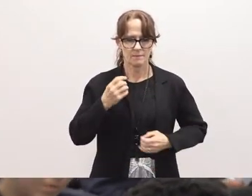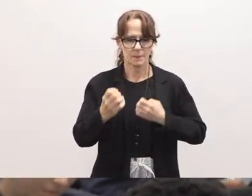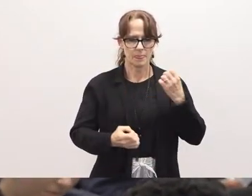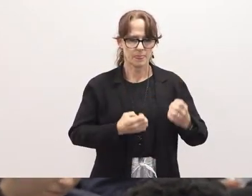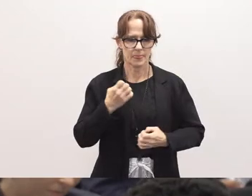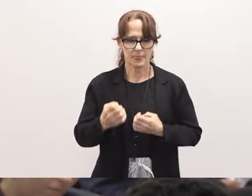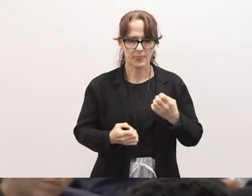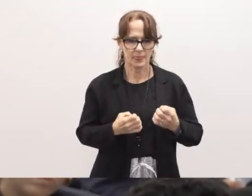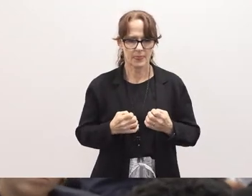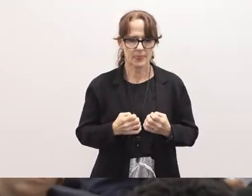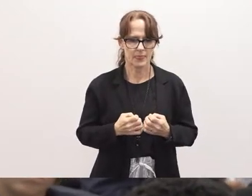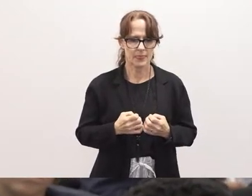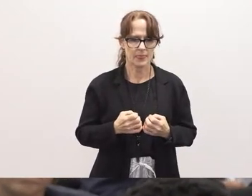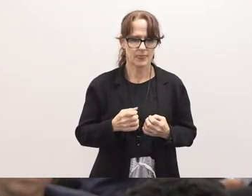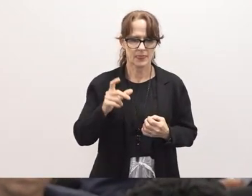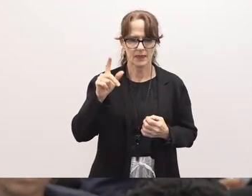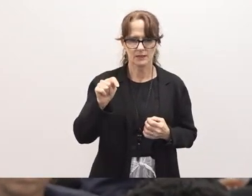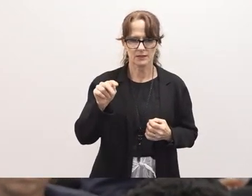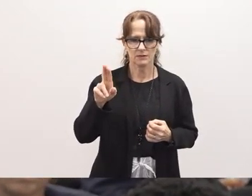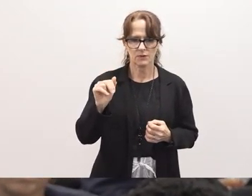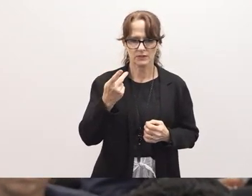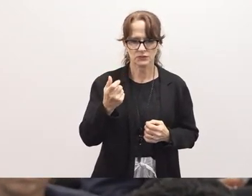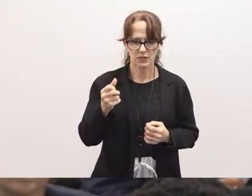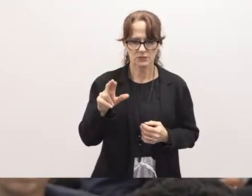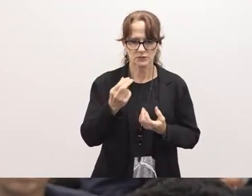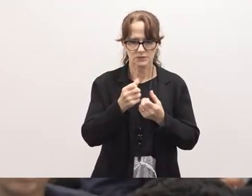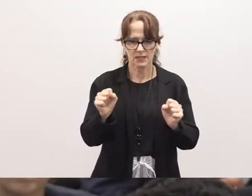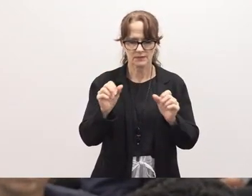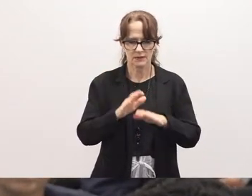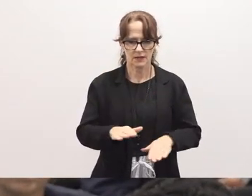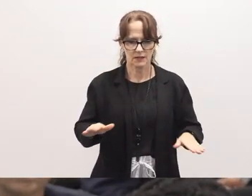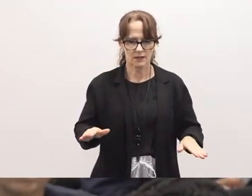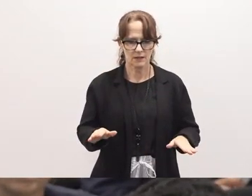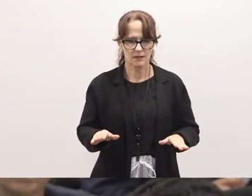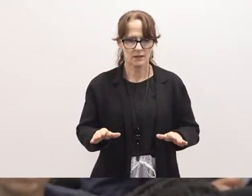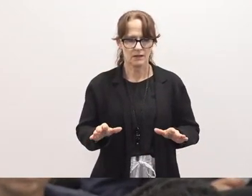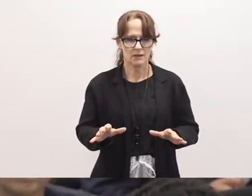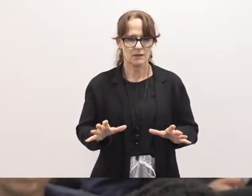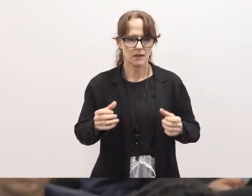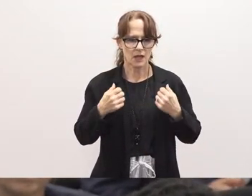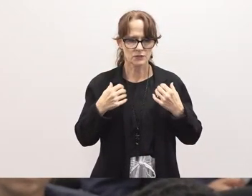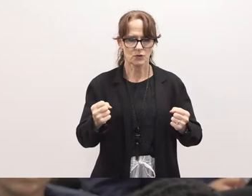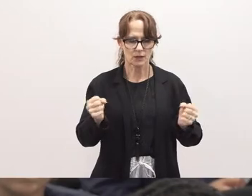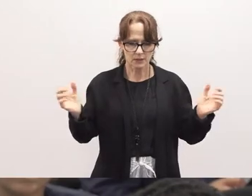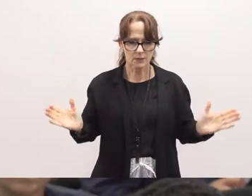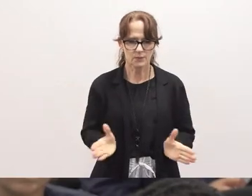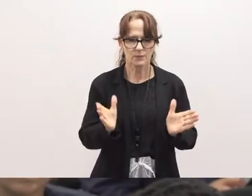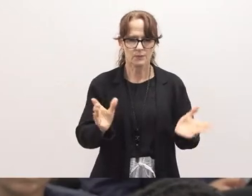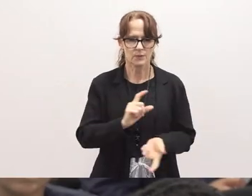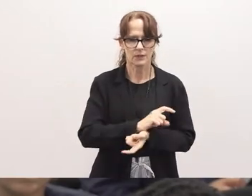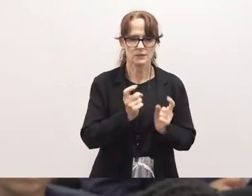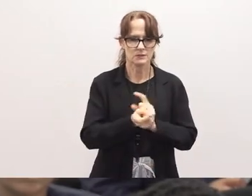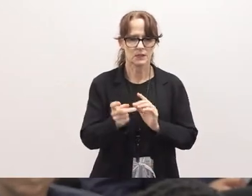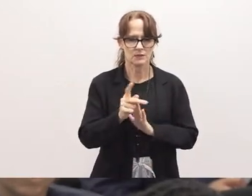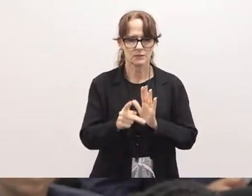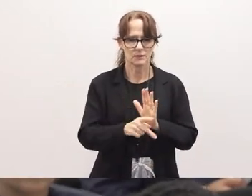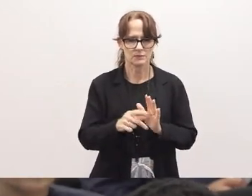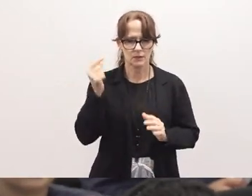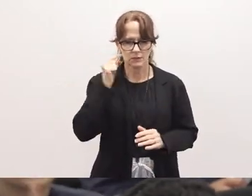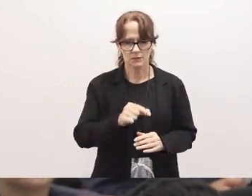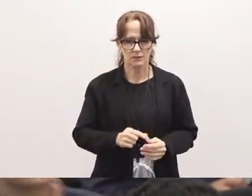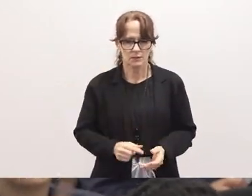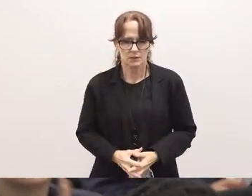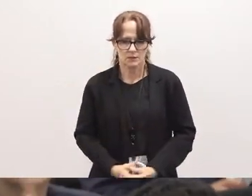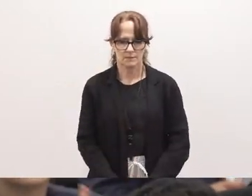emotional, and transgender safety of children. So I strongly urge you to change your policies on gender. Thank you.